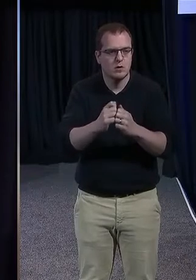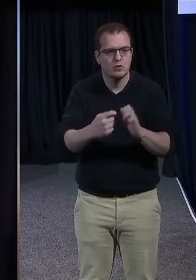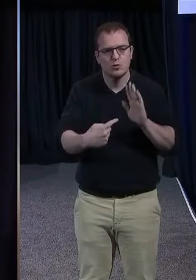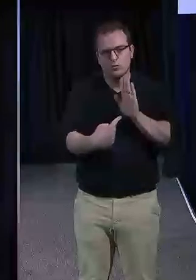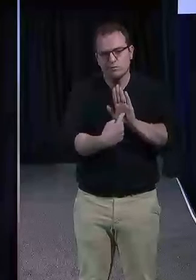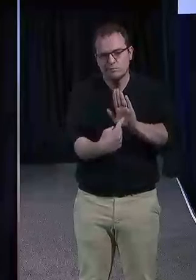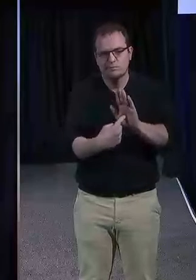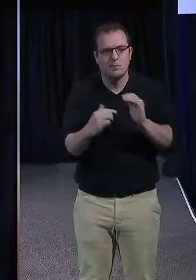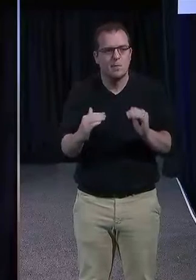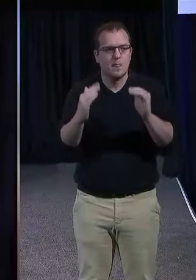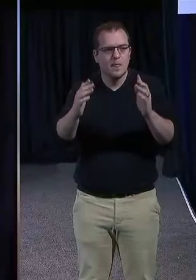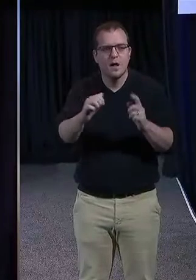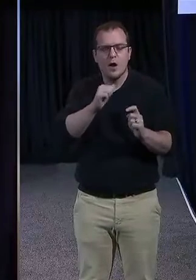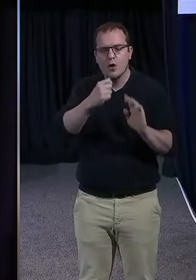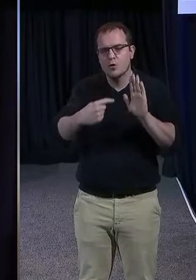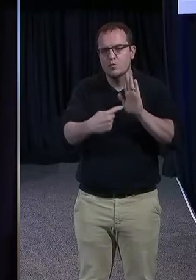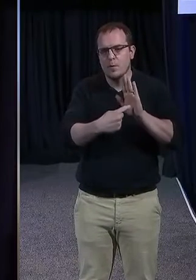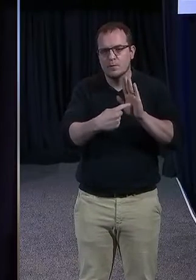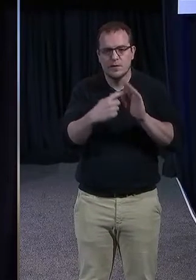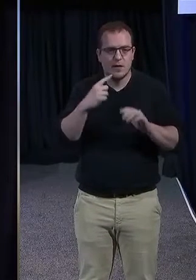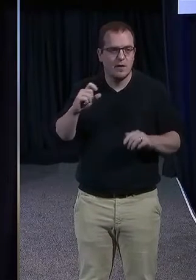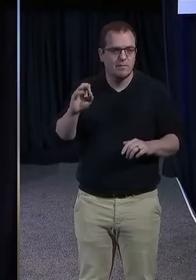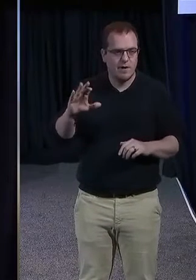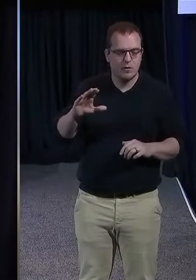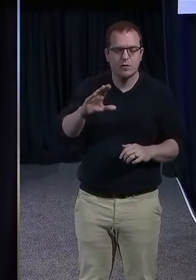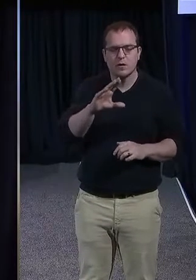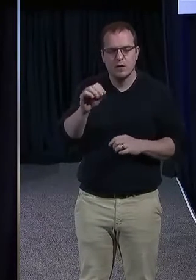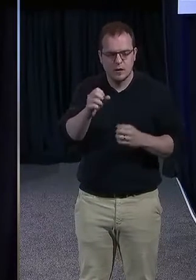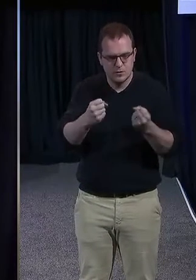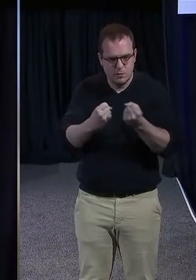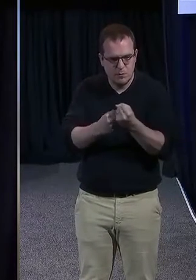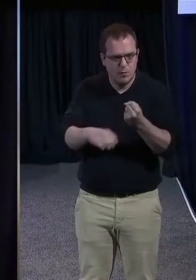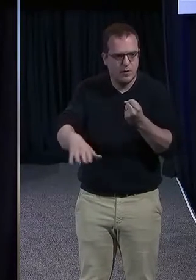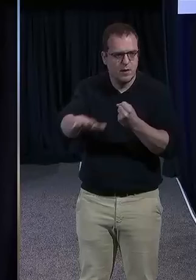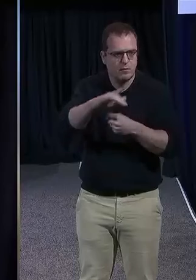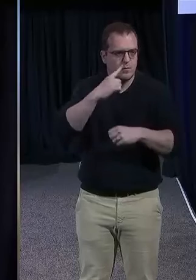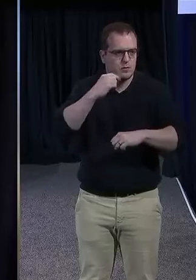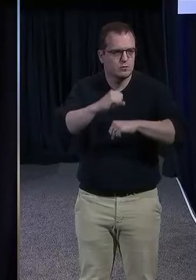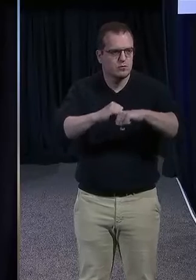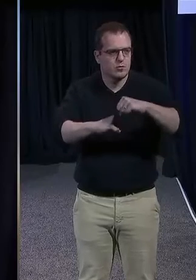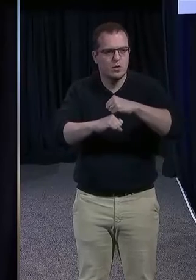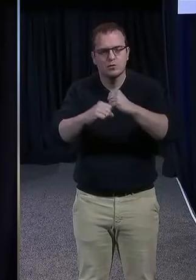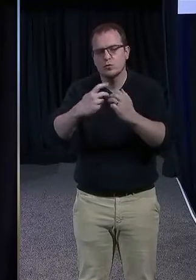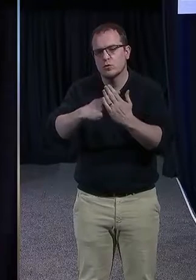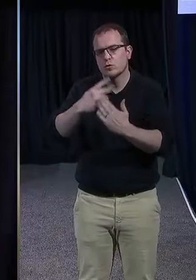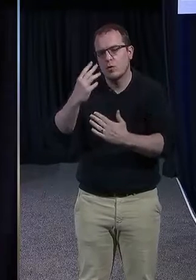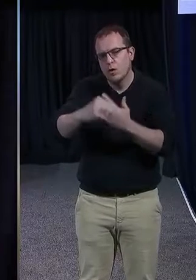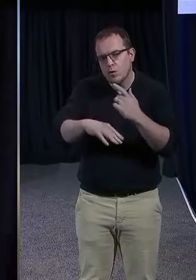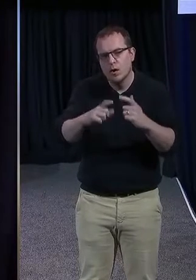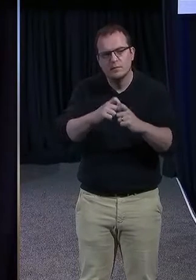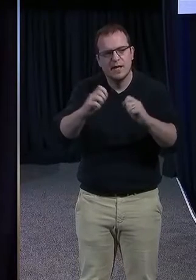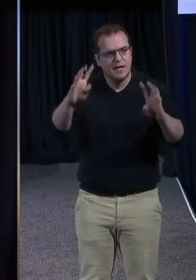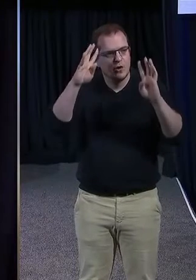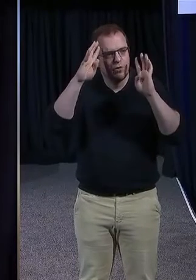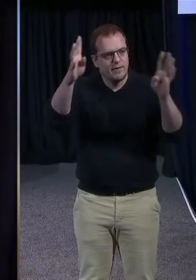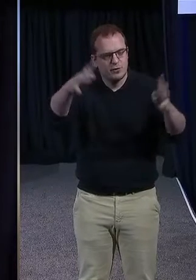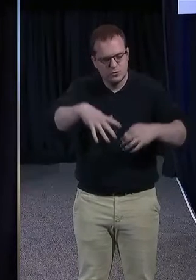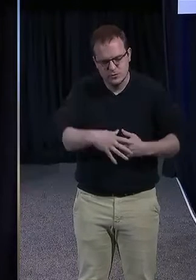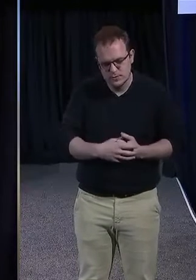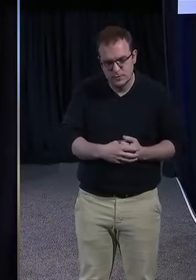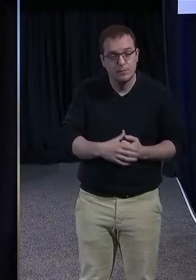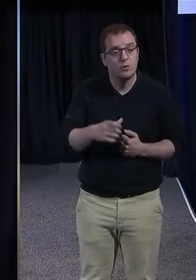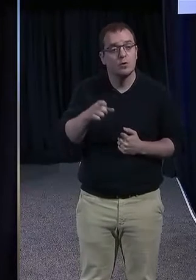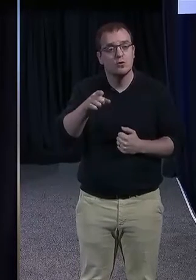underrepresented members of the faculty and supporting them with infrastructure, programs, and innovations. She